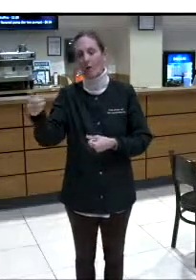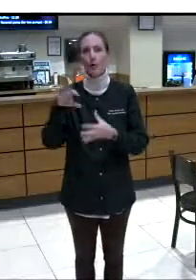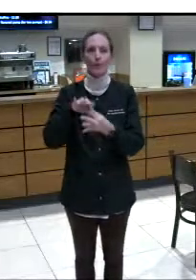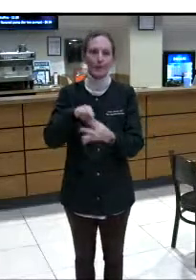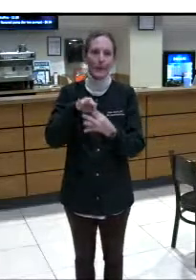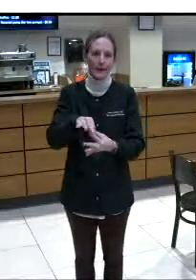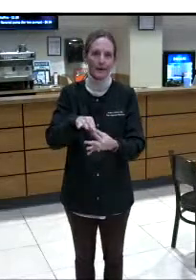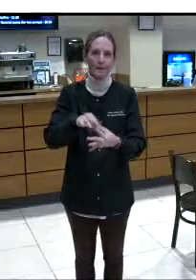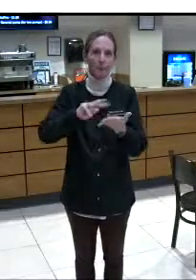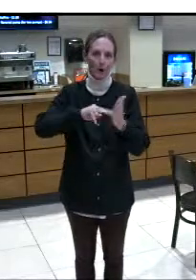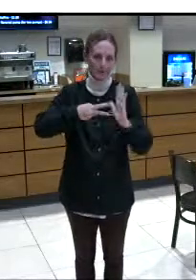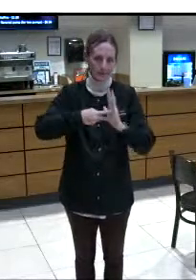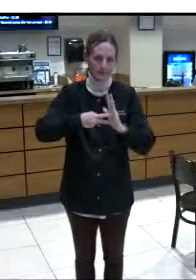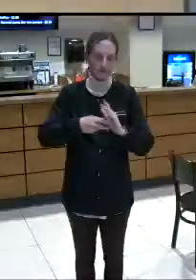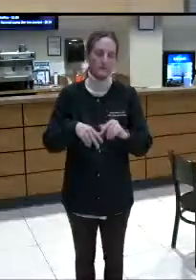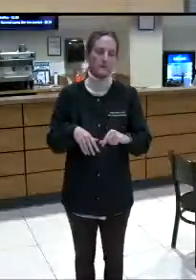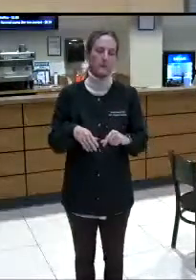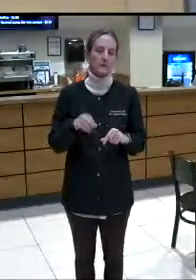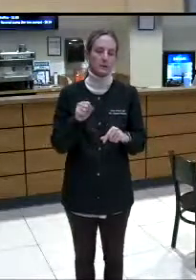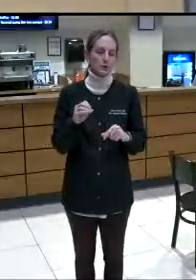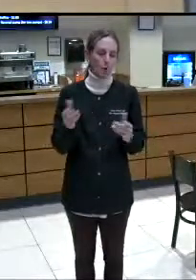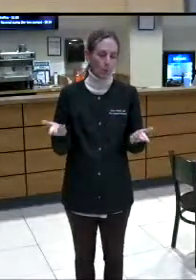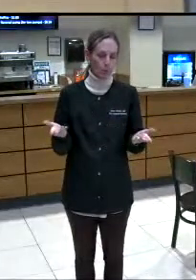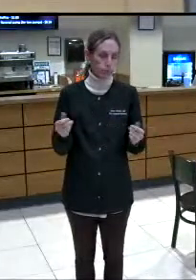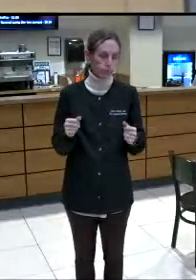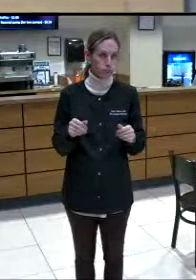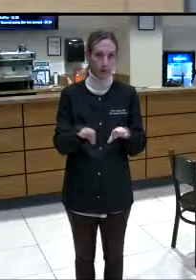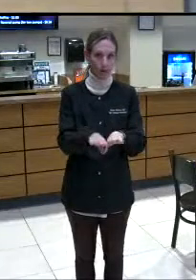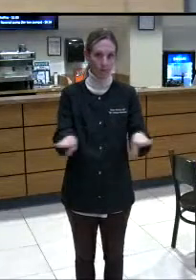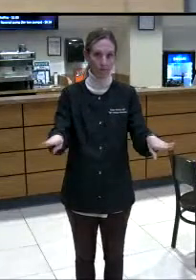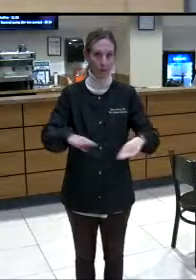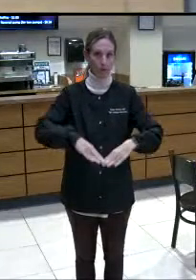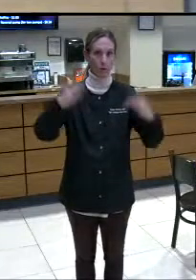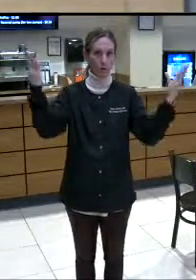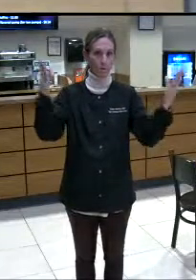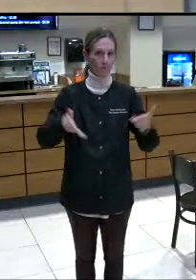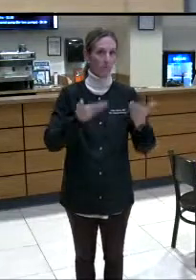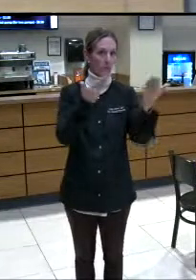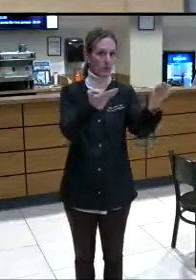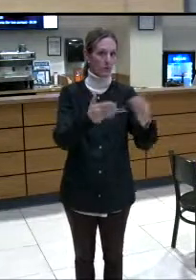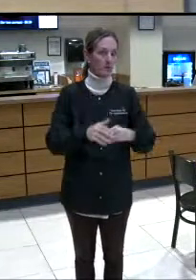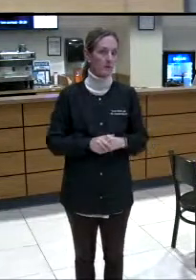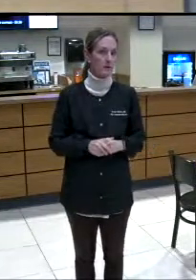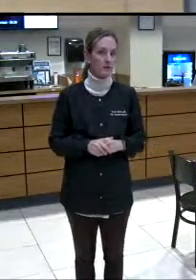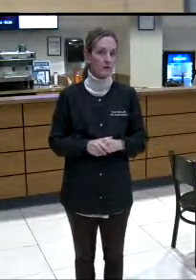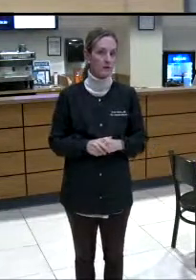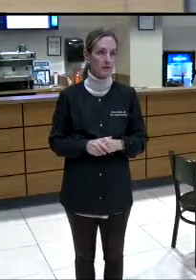purposes. So the floor is open for a motion.